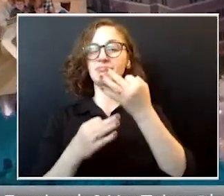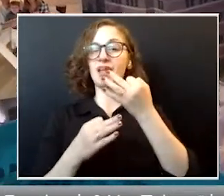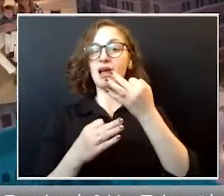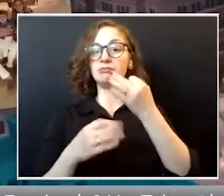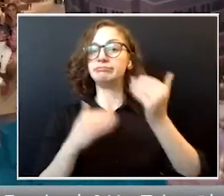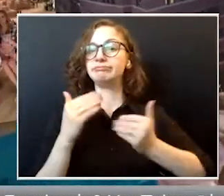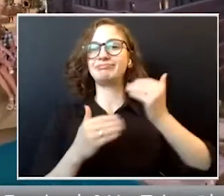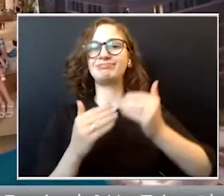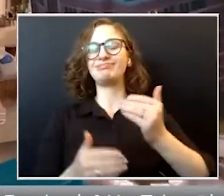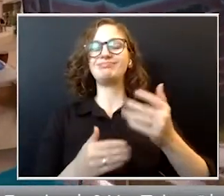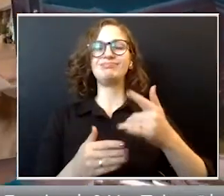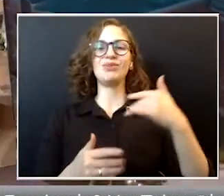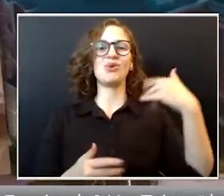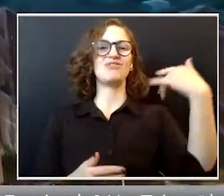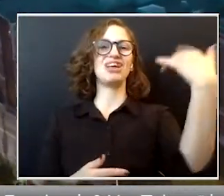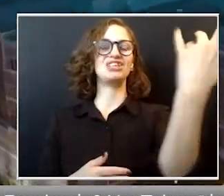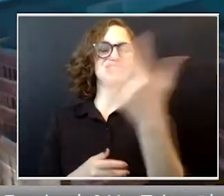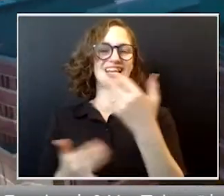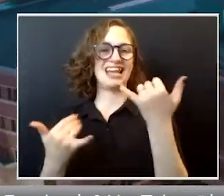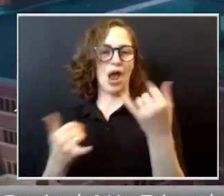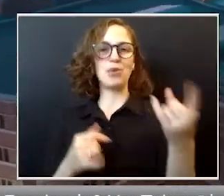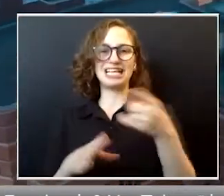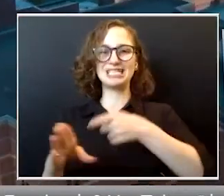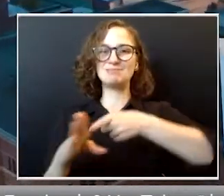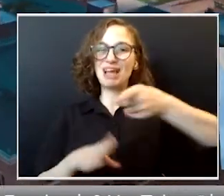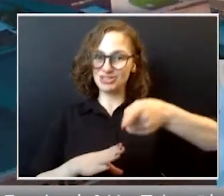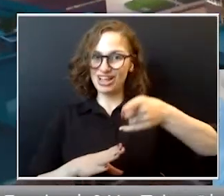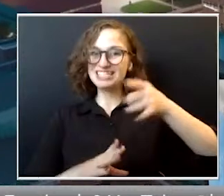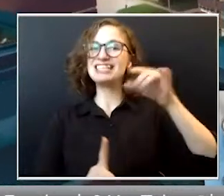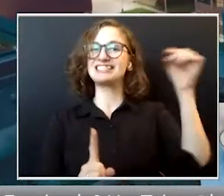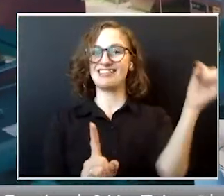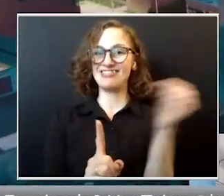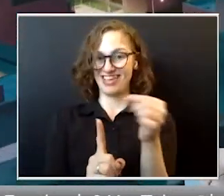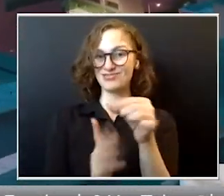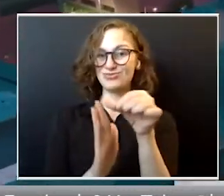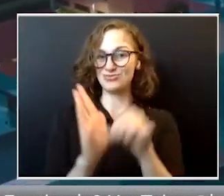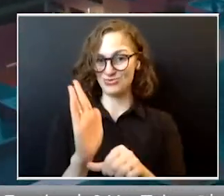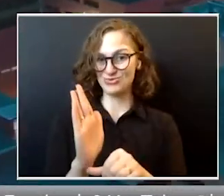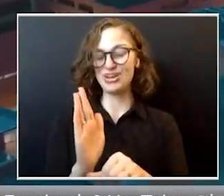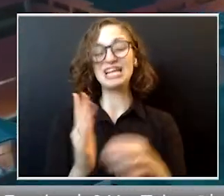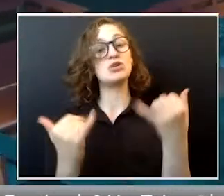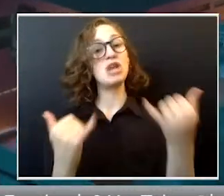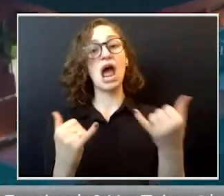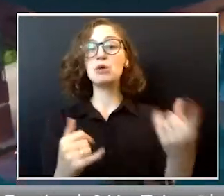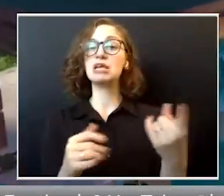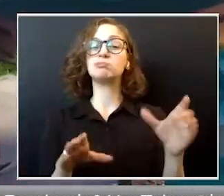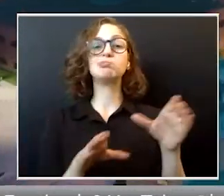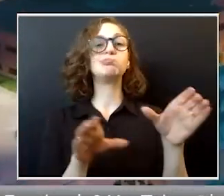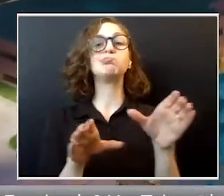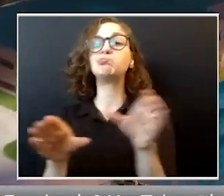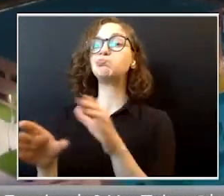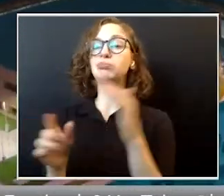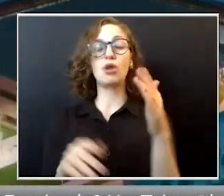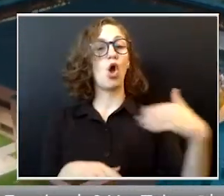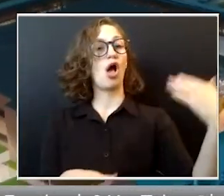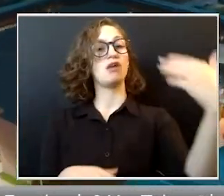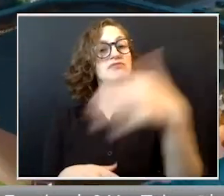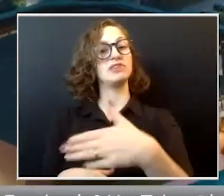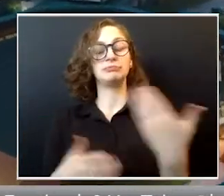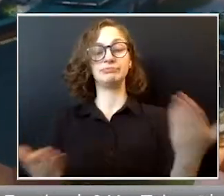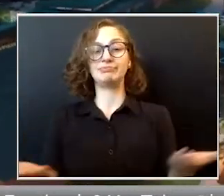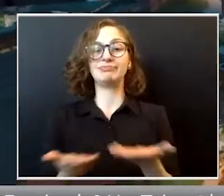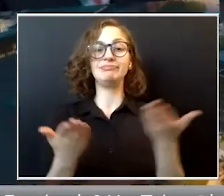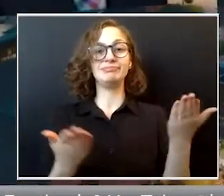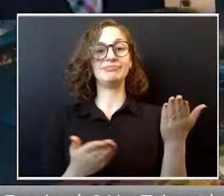this very surgery, where he now performs it on patients on a regular basis right here at the University of Kansas